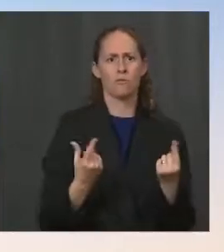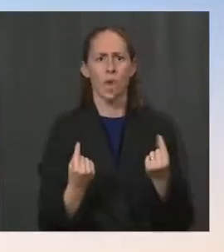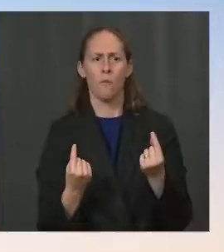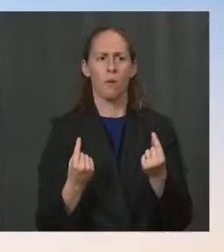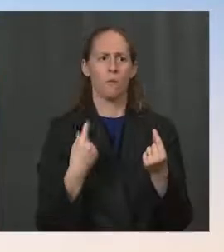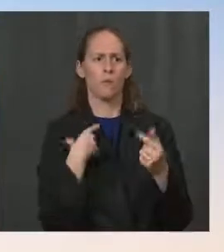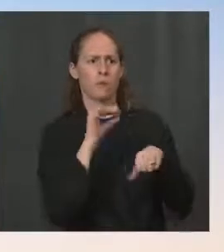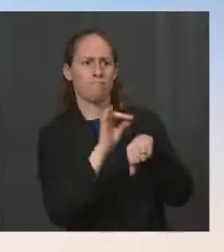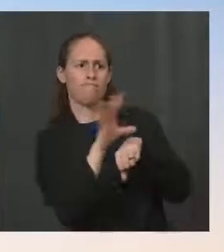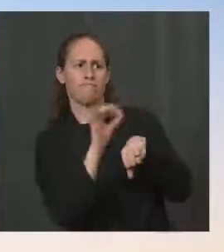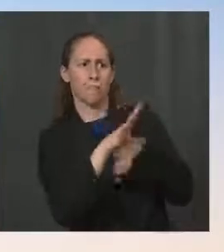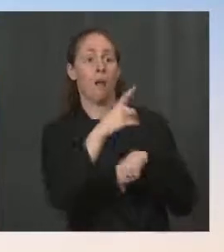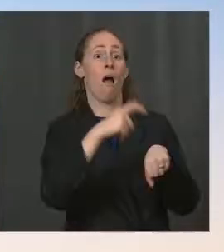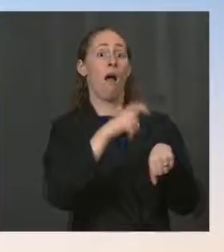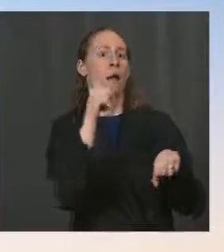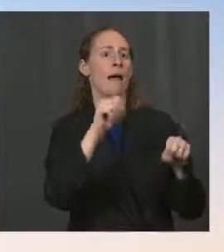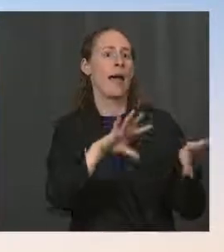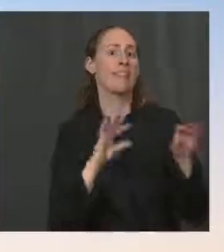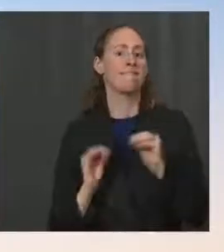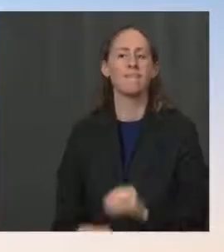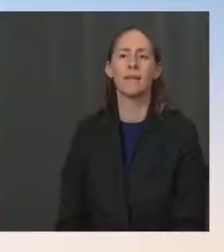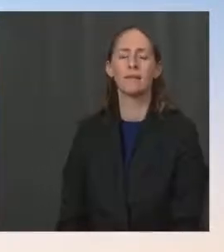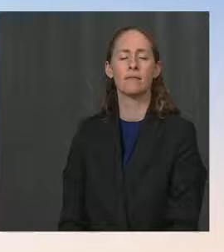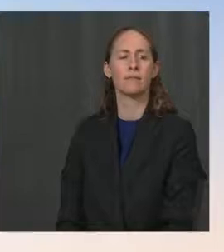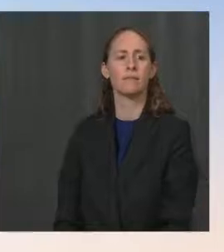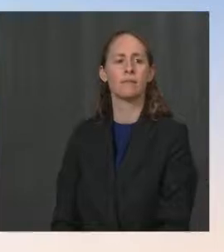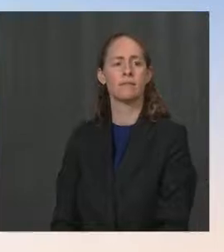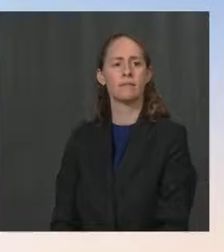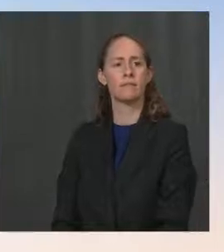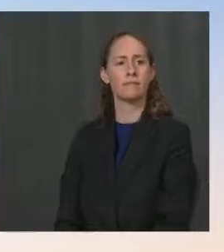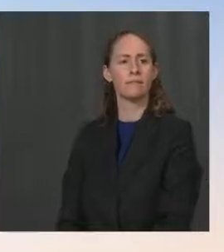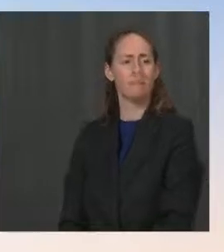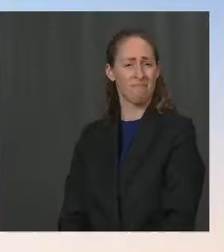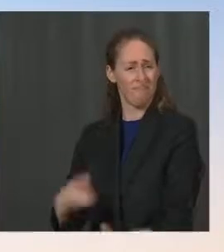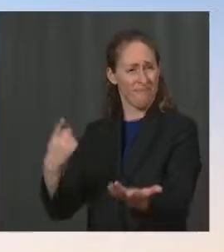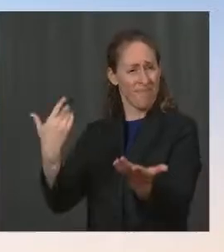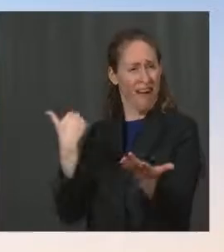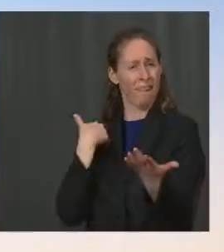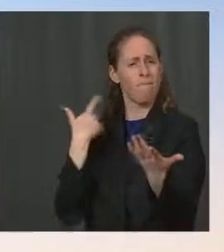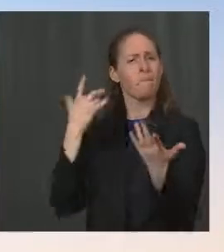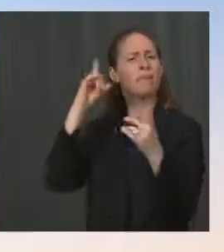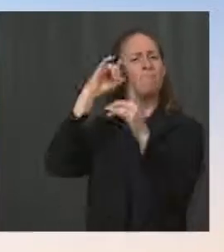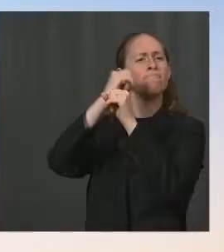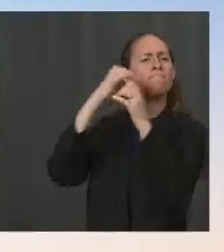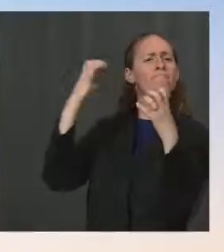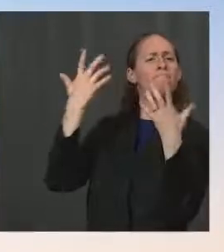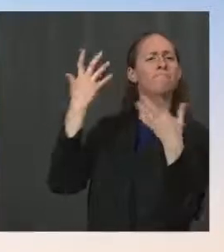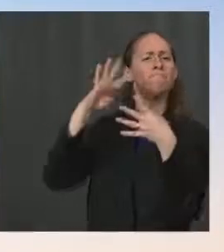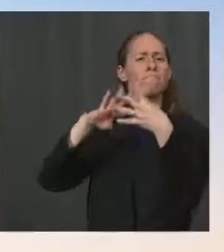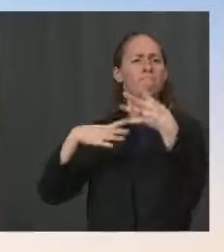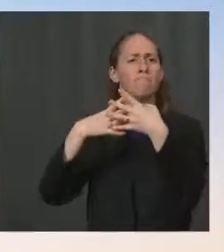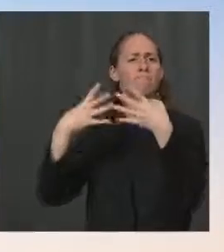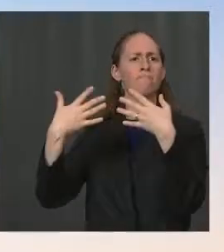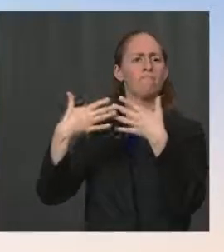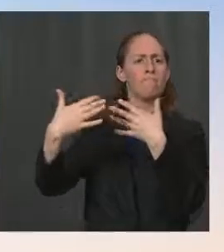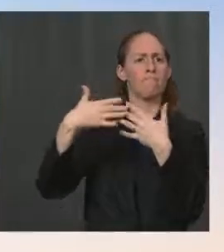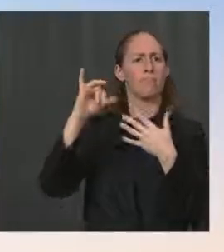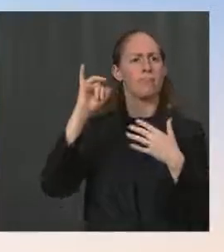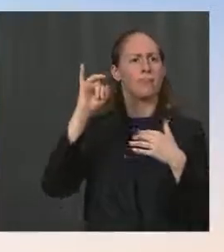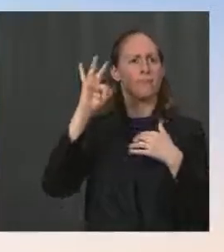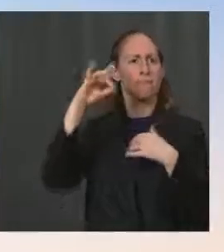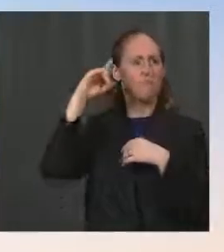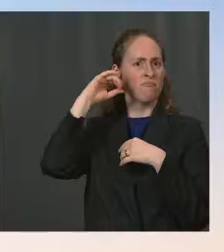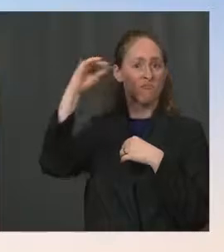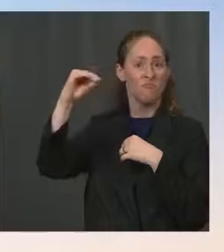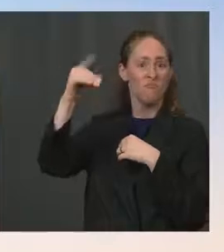depart. Is there a sort of a time frame where if there isn't an update from the State Department, there might be a course correction? I asked them today